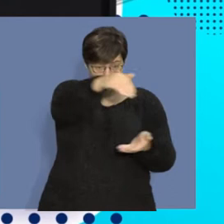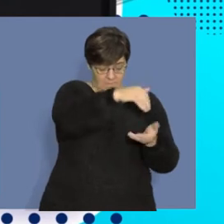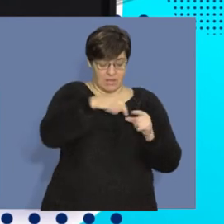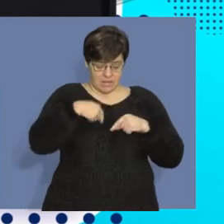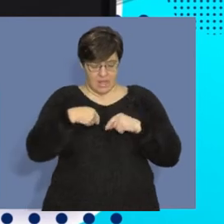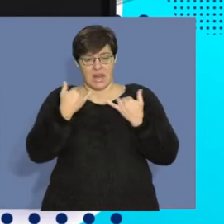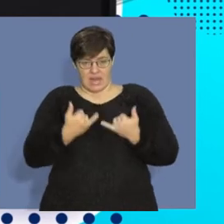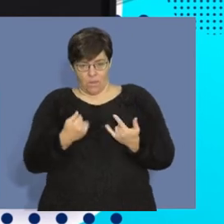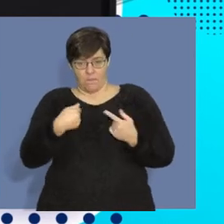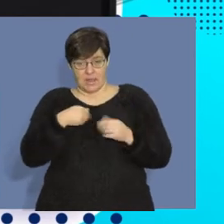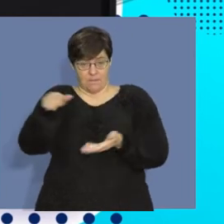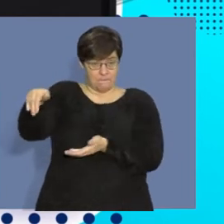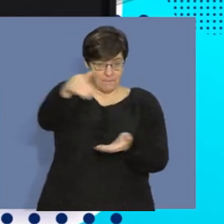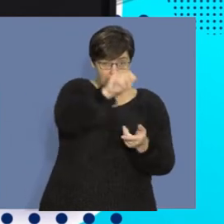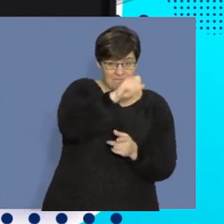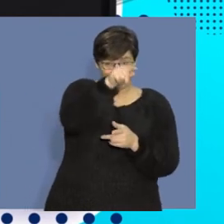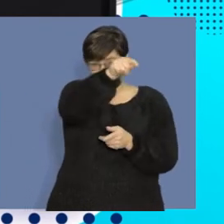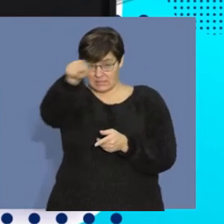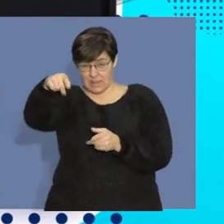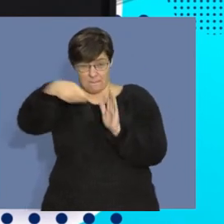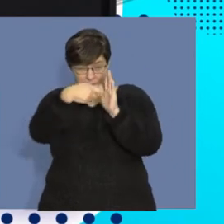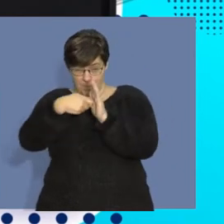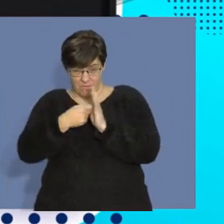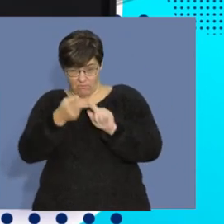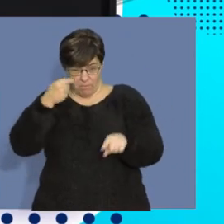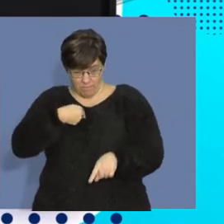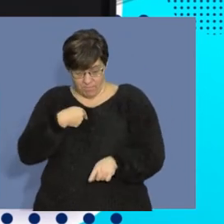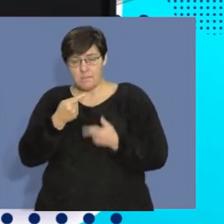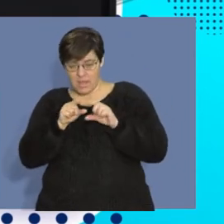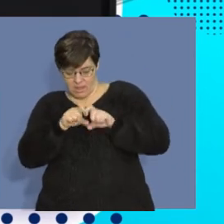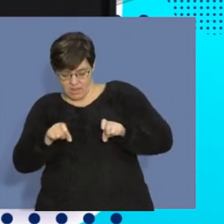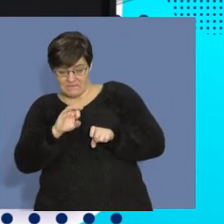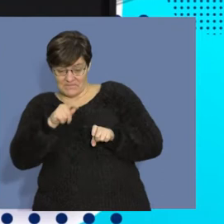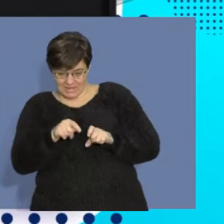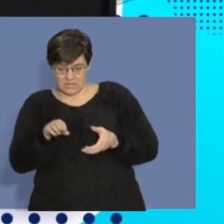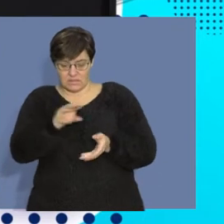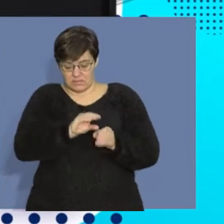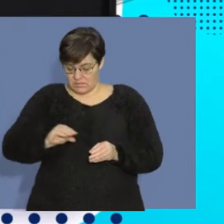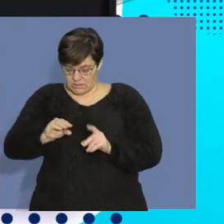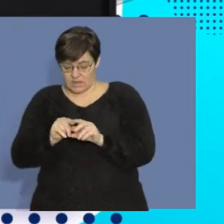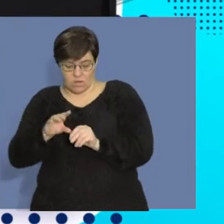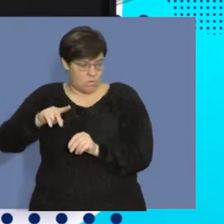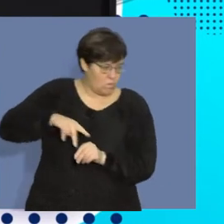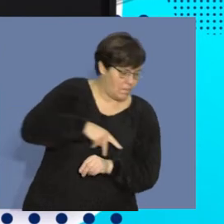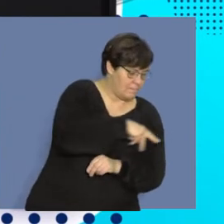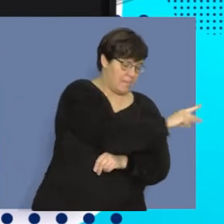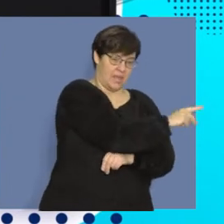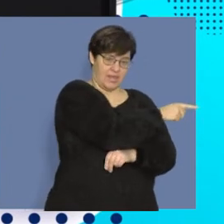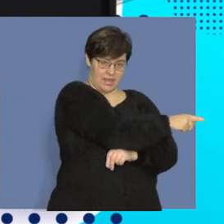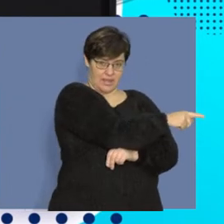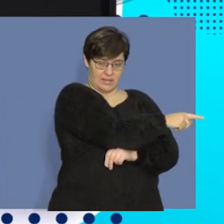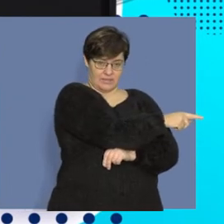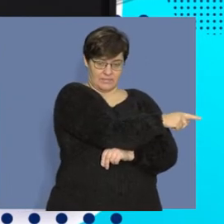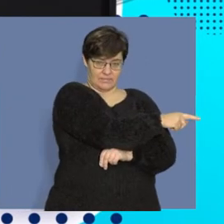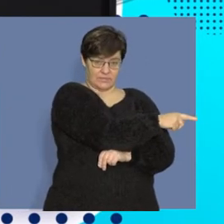VAT vendor, meaning they act as an agent on behalf of SARS. So yes, they pay VAT, but